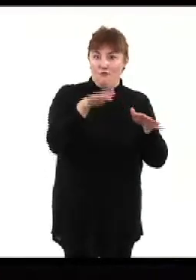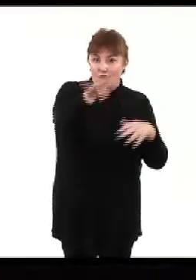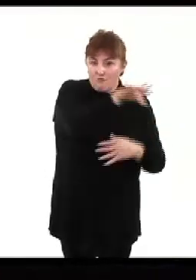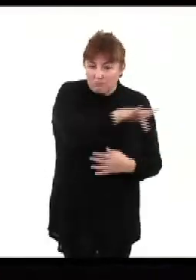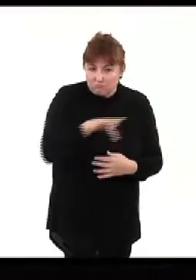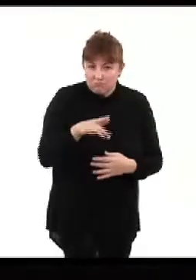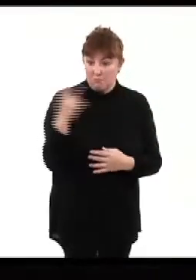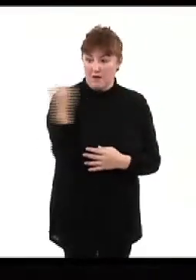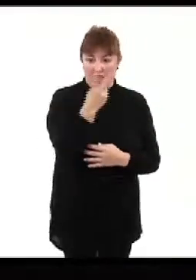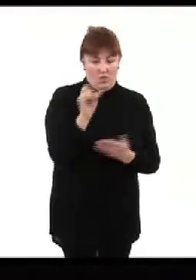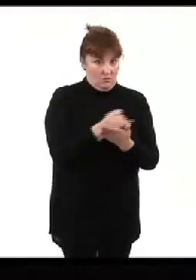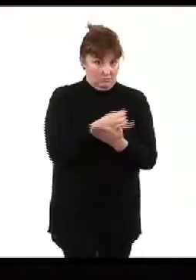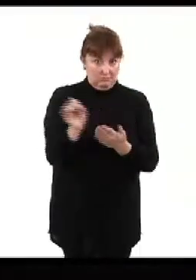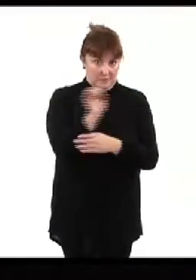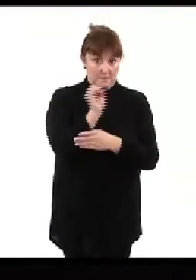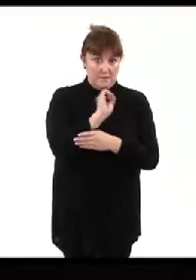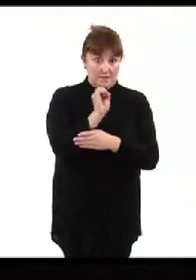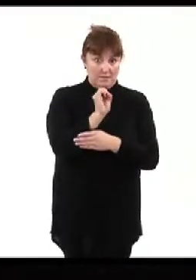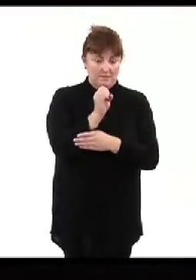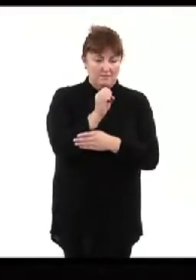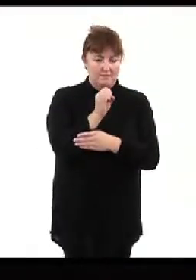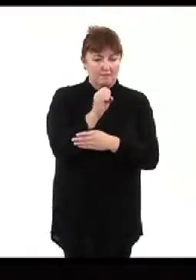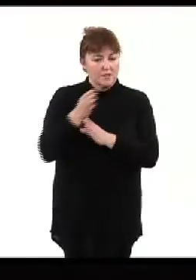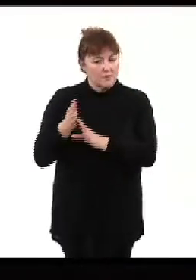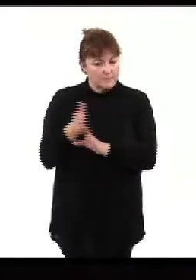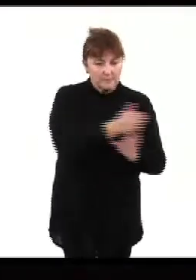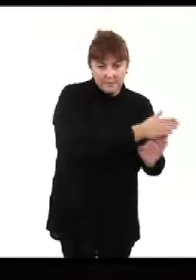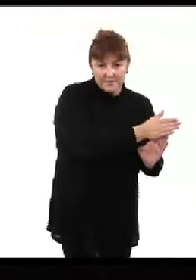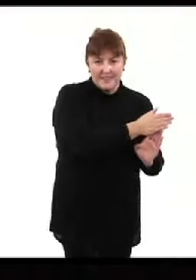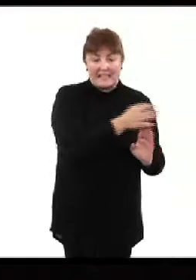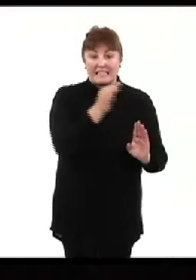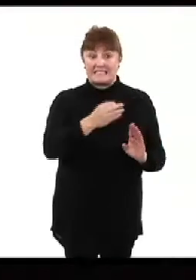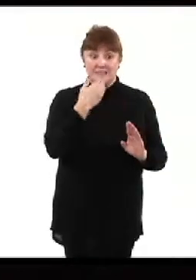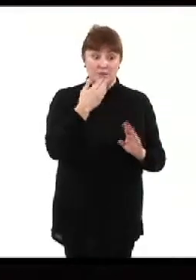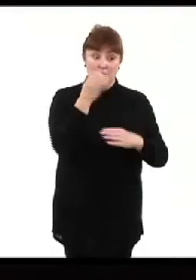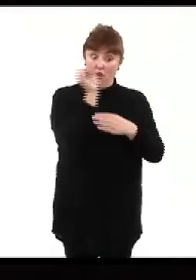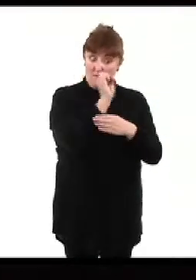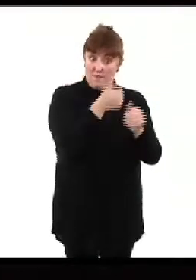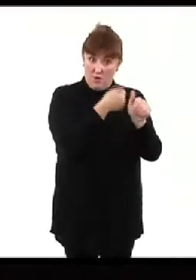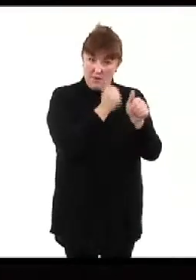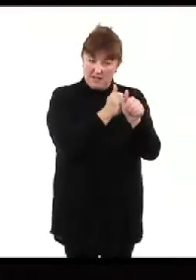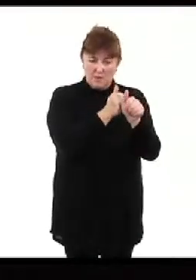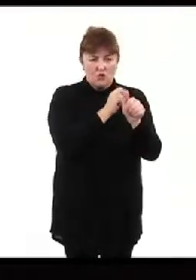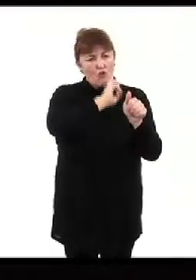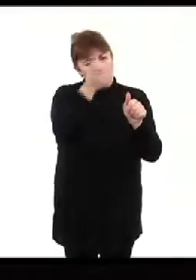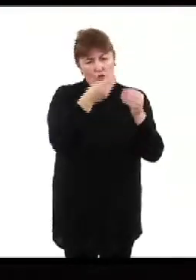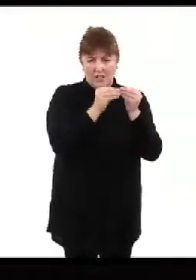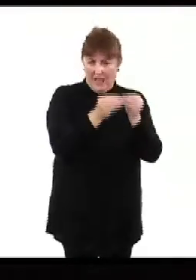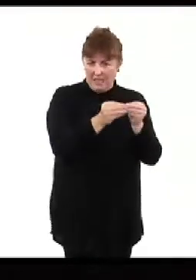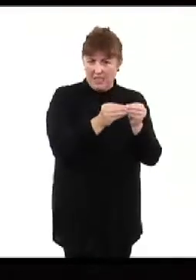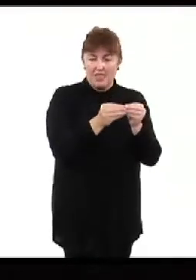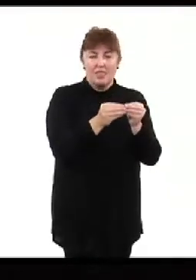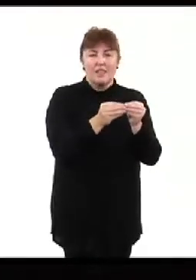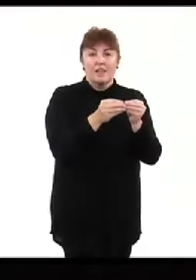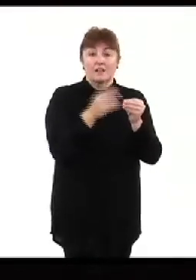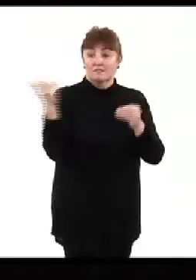On the other hand, if you're doing something different with these handling verbs, then these two verb types should look different.